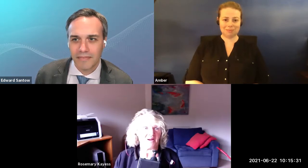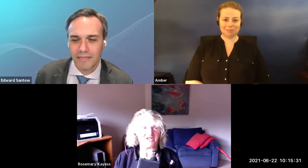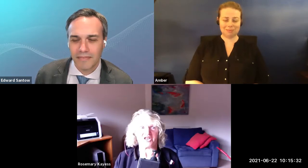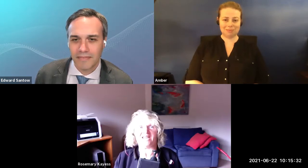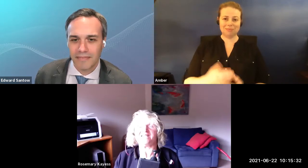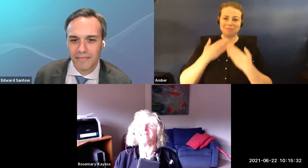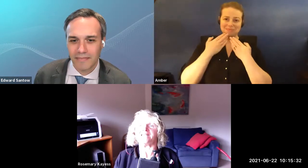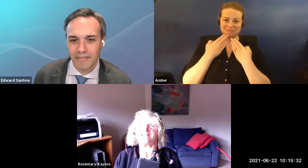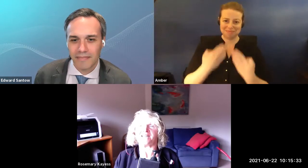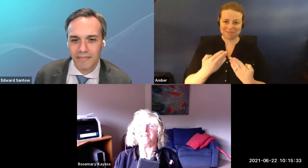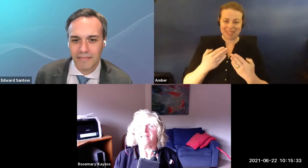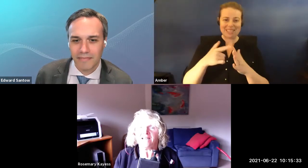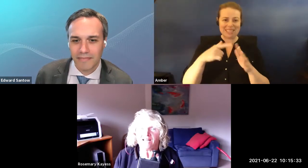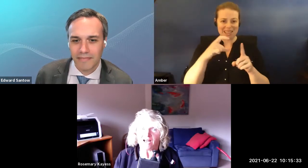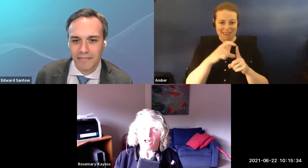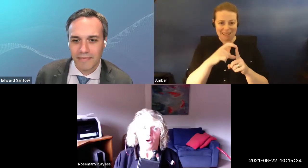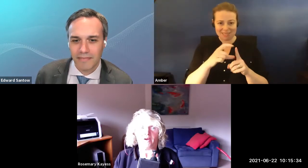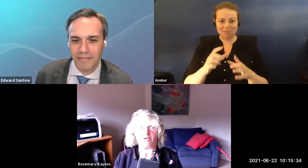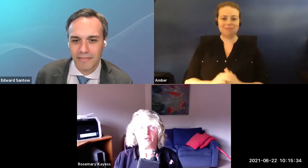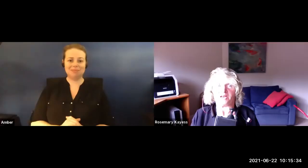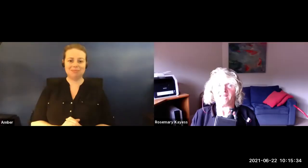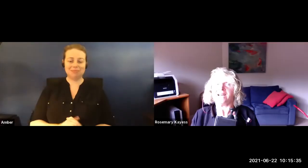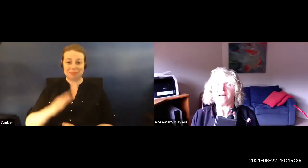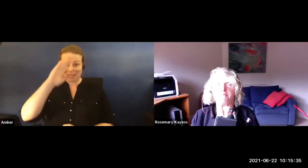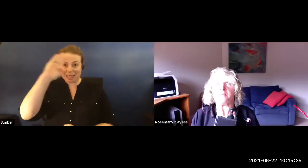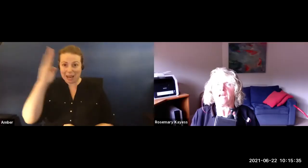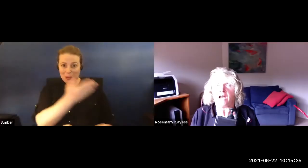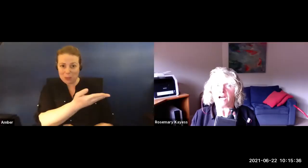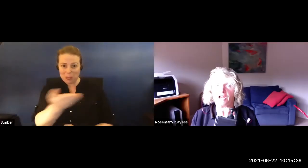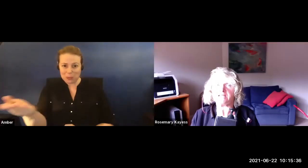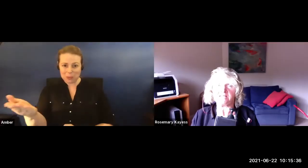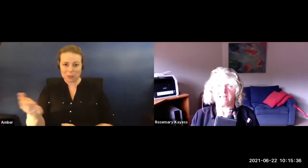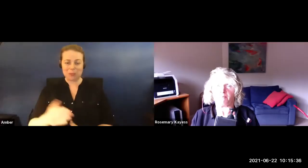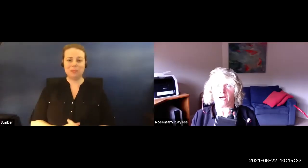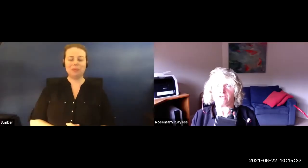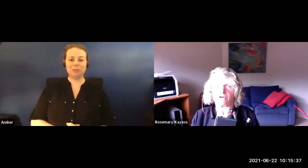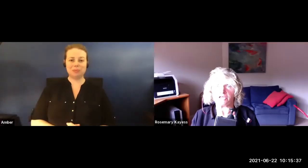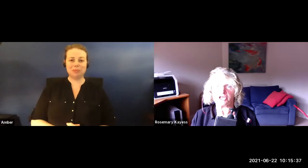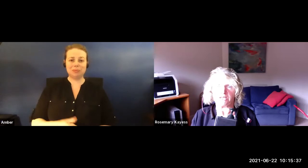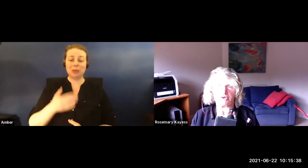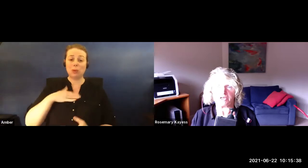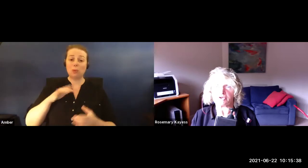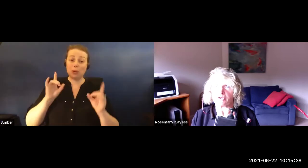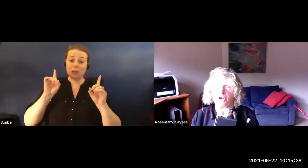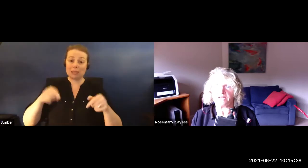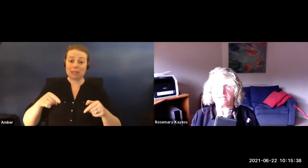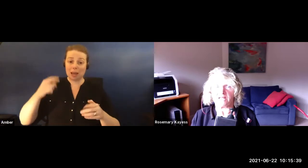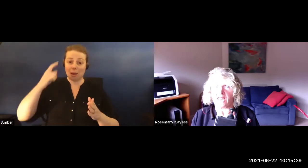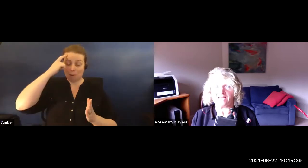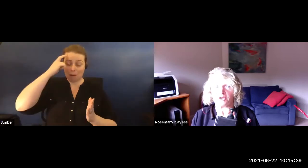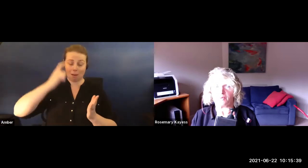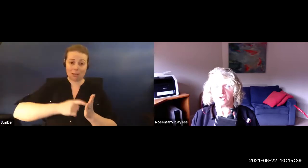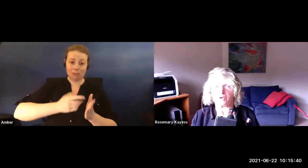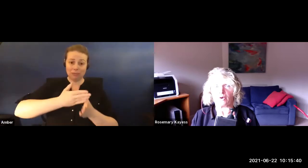Thanks very much, Ed, and hello, everybody. I'd like to start by acknowledging the traditional owners